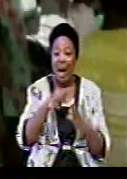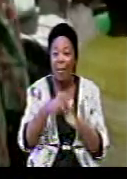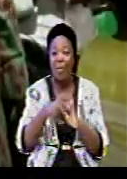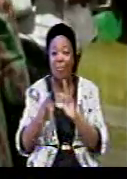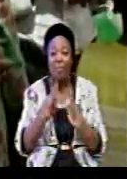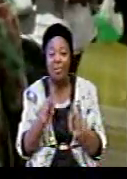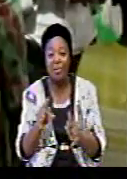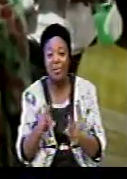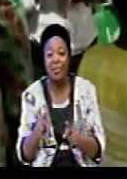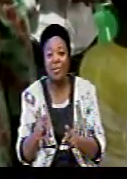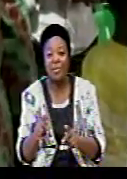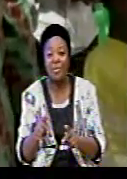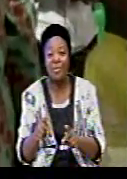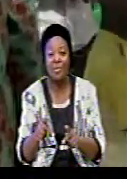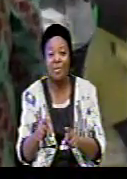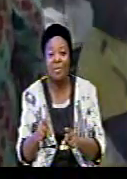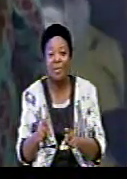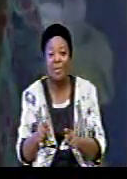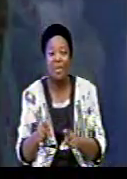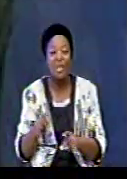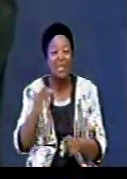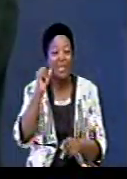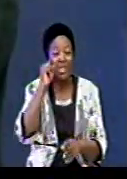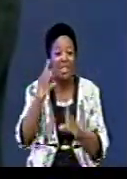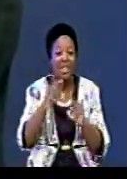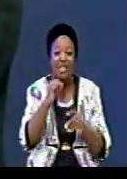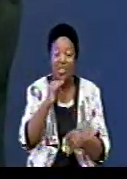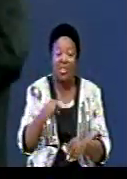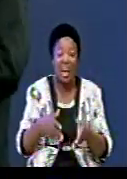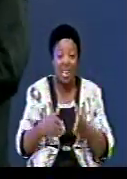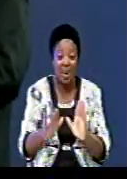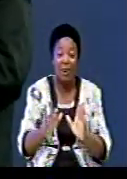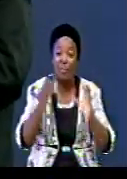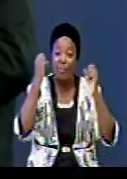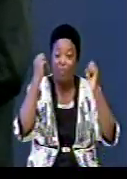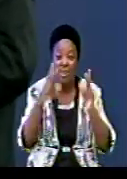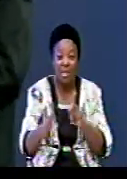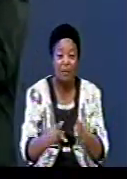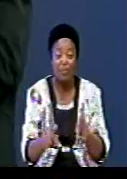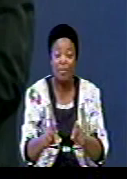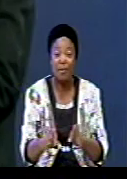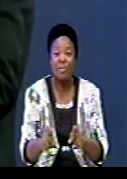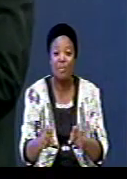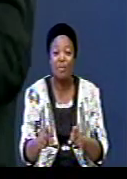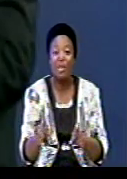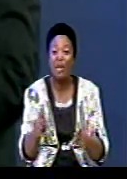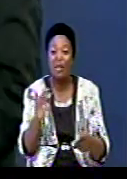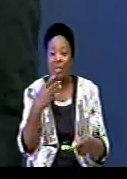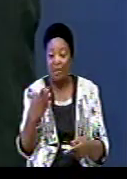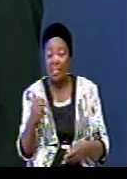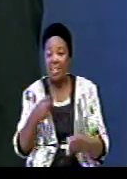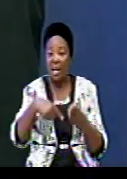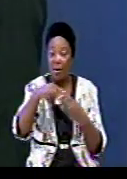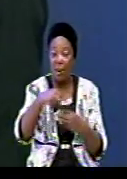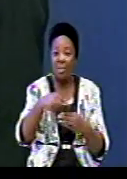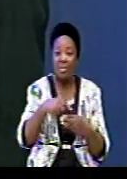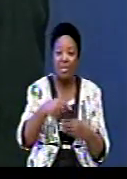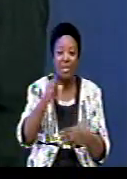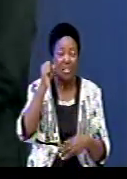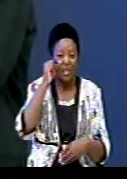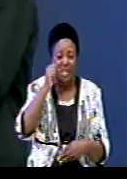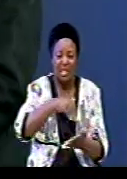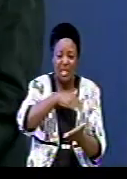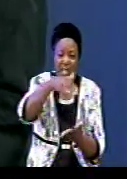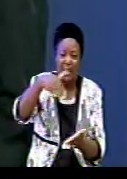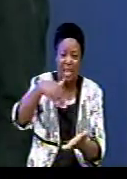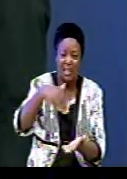The feeling you have may be a little. The urge you have may be a little.